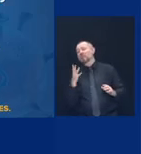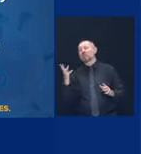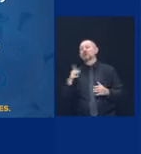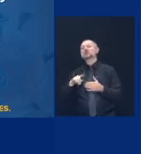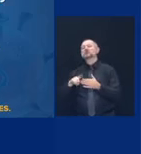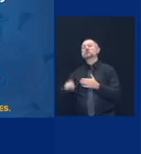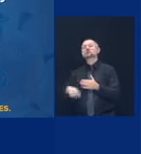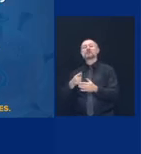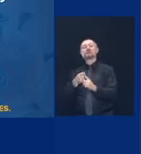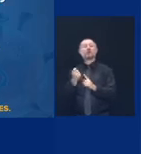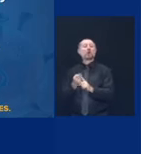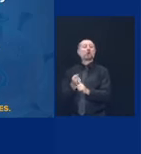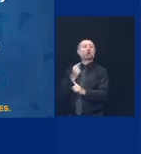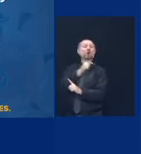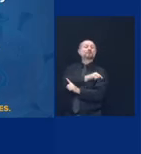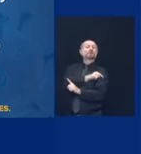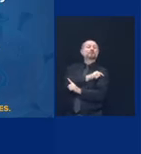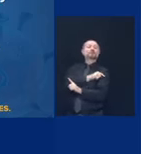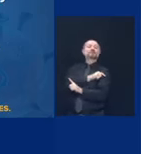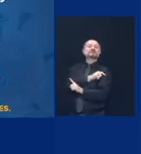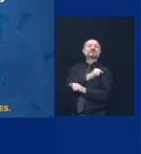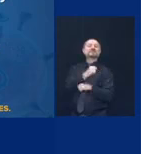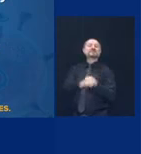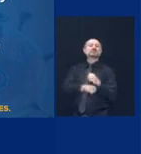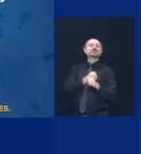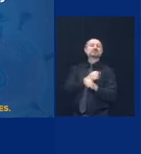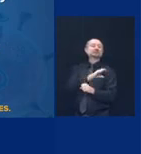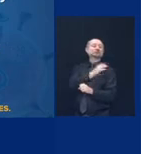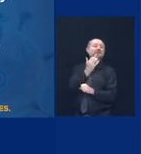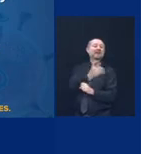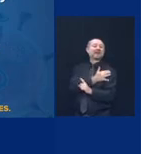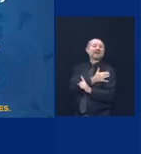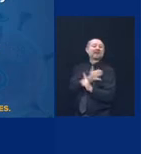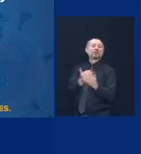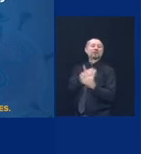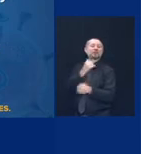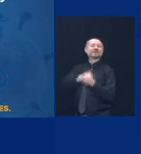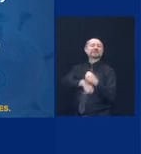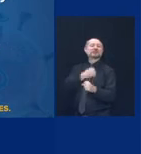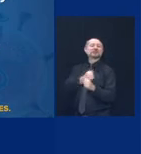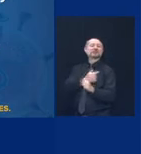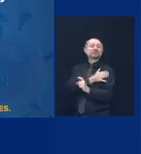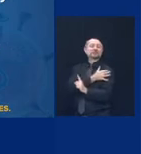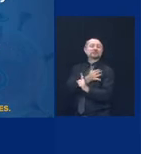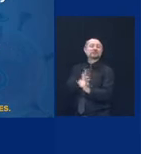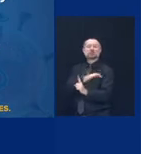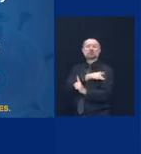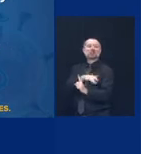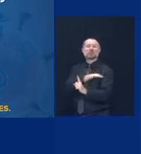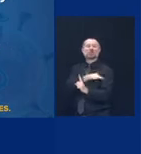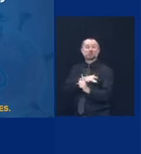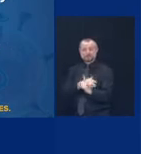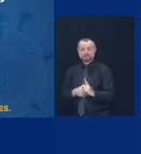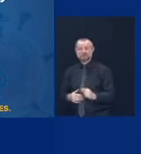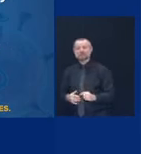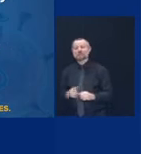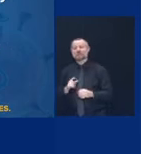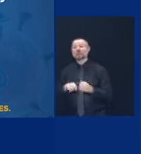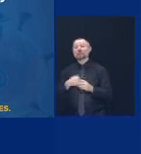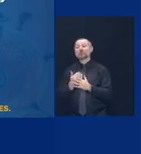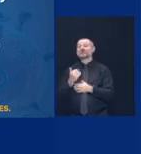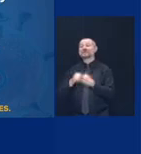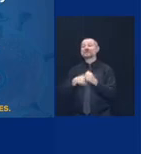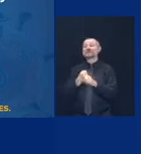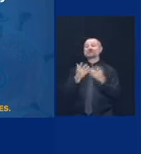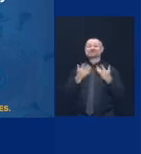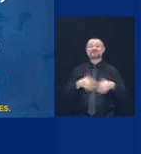collective impact of all 37 days, right? After New Year's Eve,